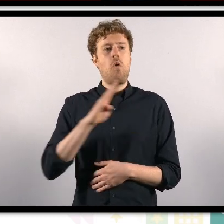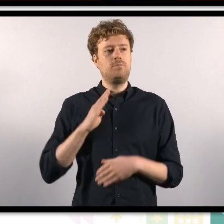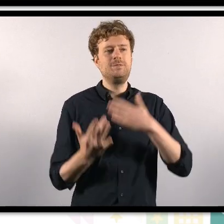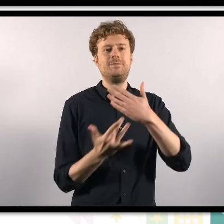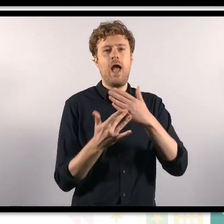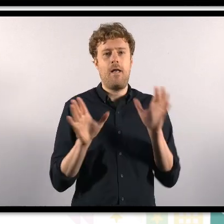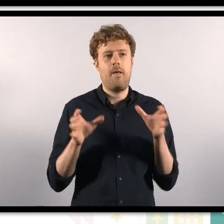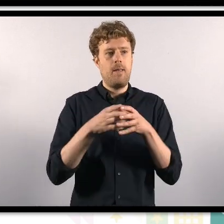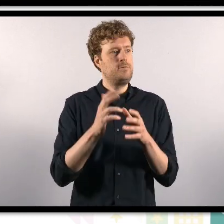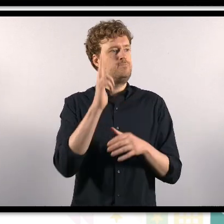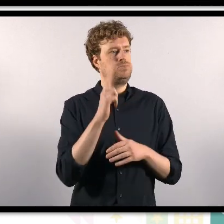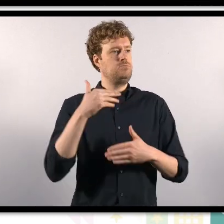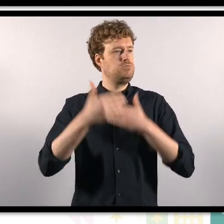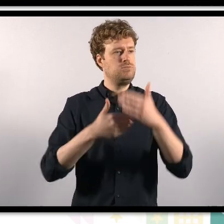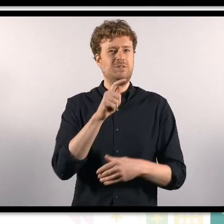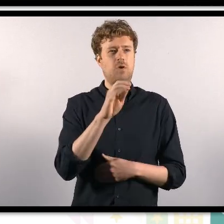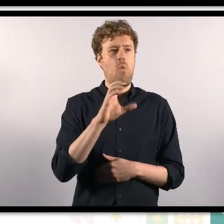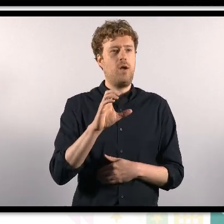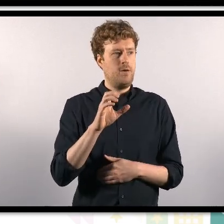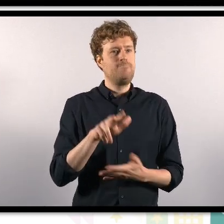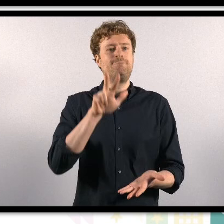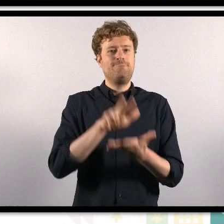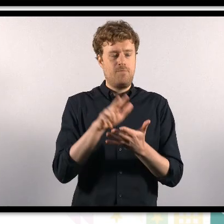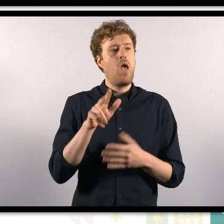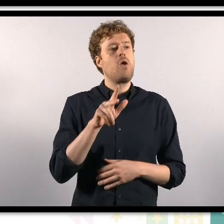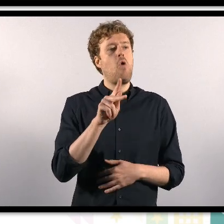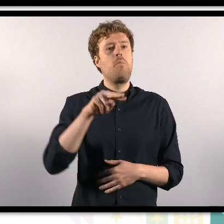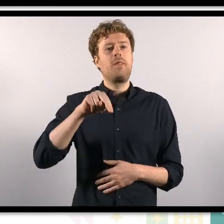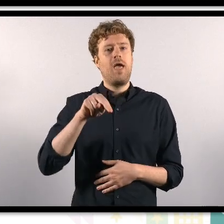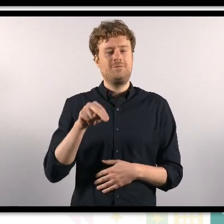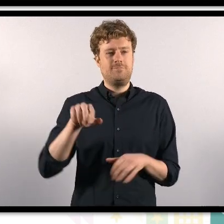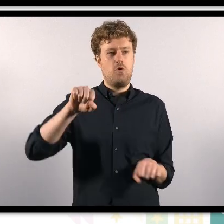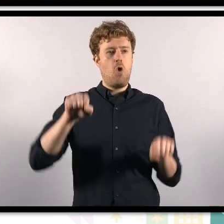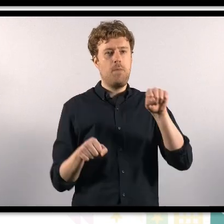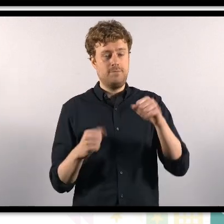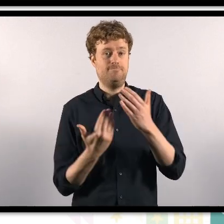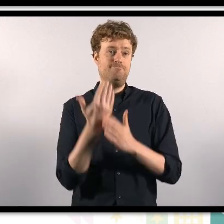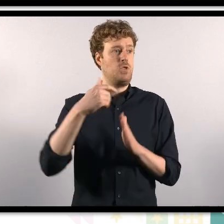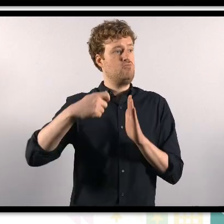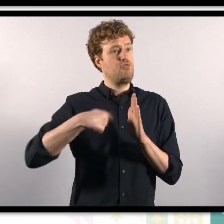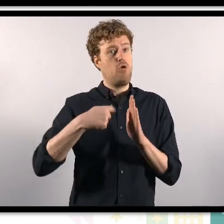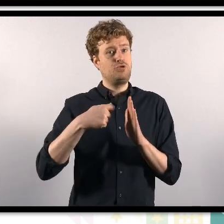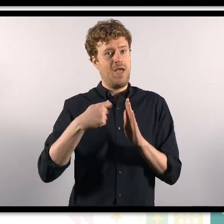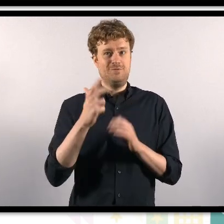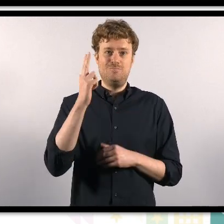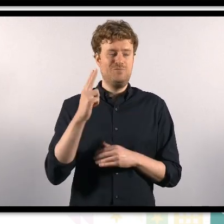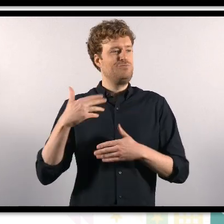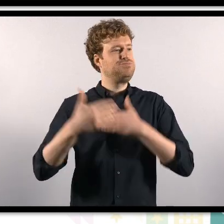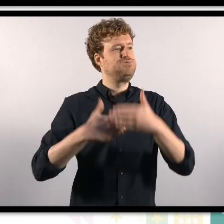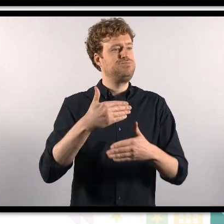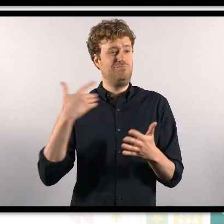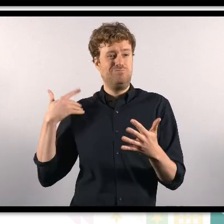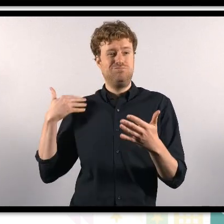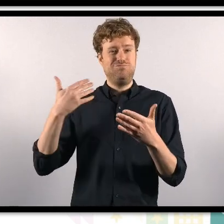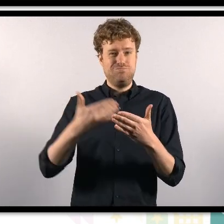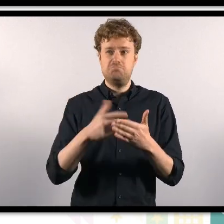we had AT&T, Box, Cisco, Cloud Foundry, CoreOS, Cycle Computing, Docker, eBay, Goldman, Google, Huawei, IBM, Intel, Joint,